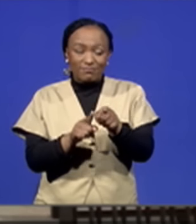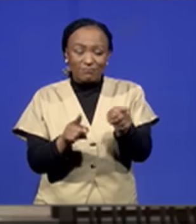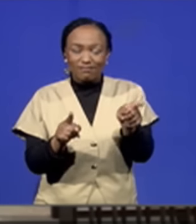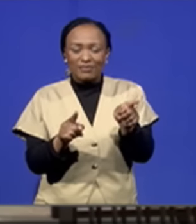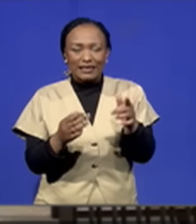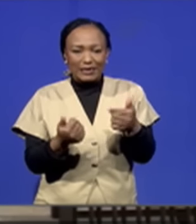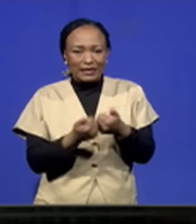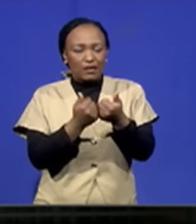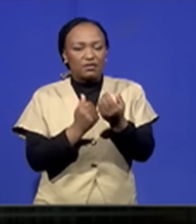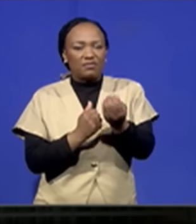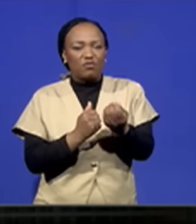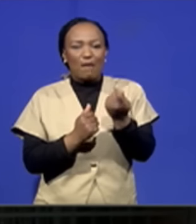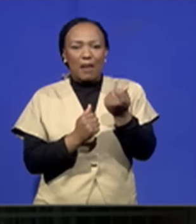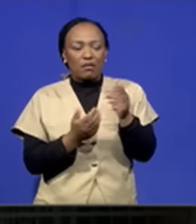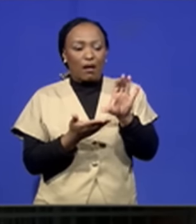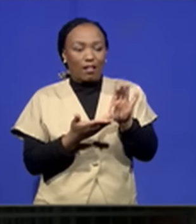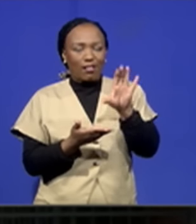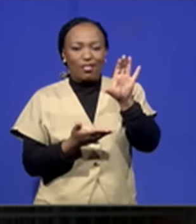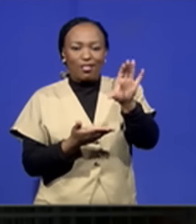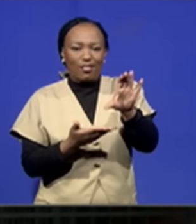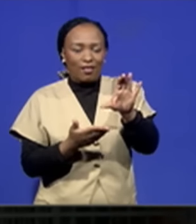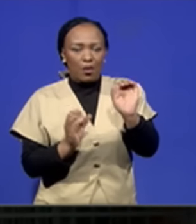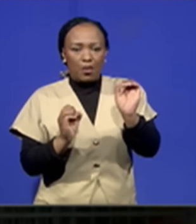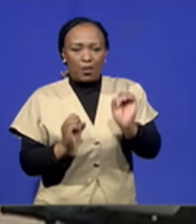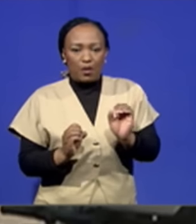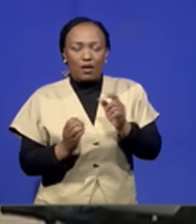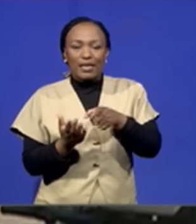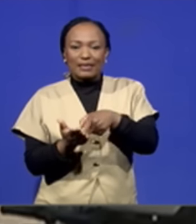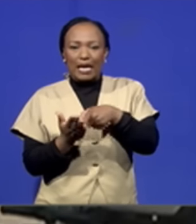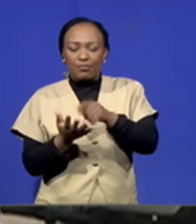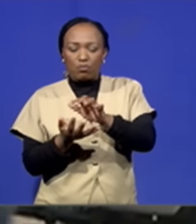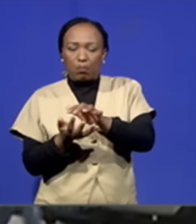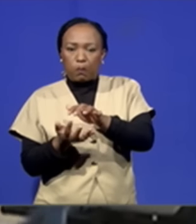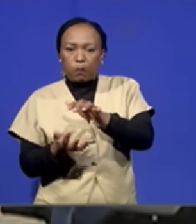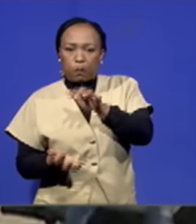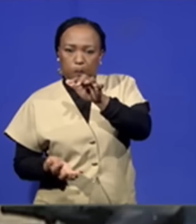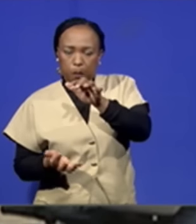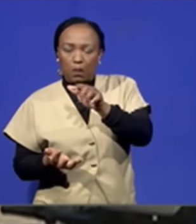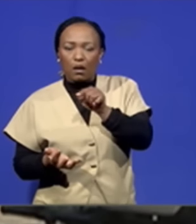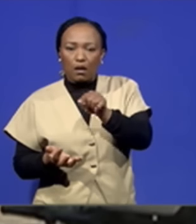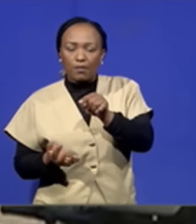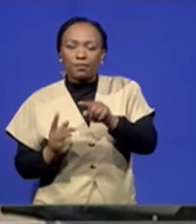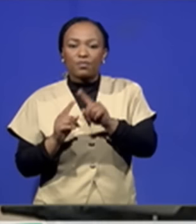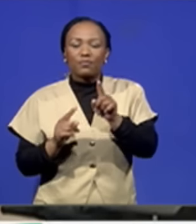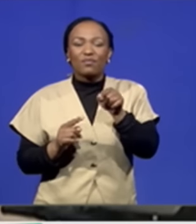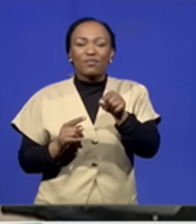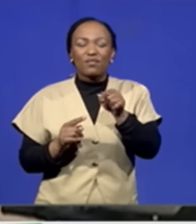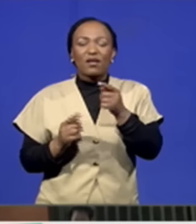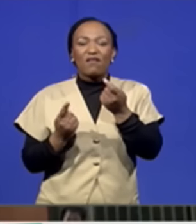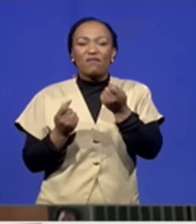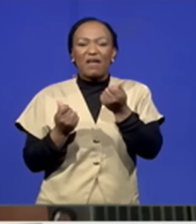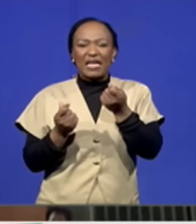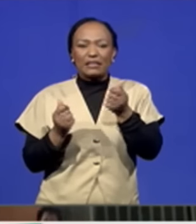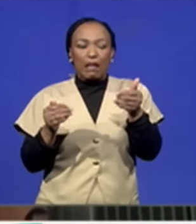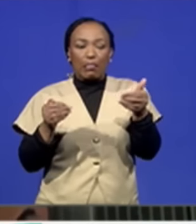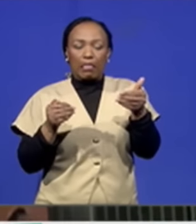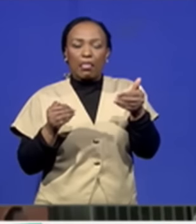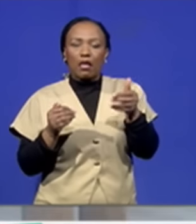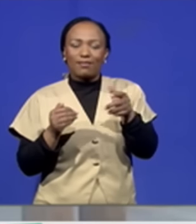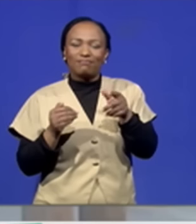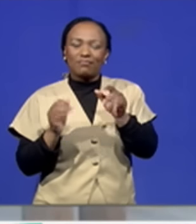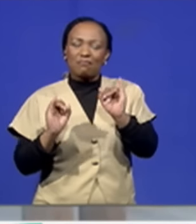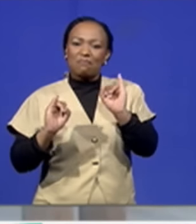newe matlole a di a tlhokang, sekoloto se se golang, tiriso e botlhatswa ya matlole ga mmogo le lenaane le le bokoa la go